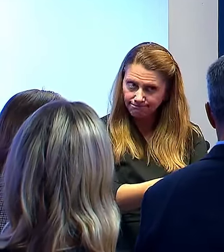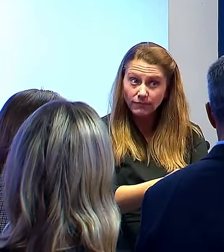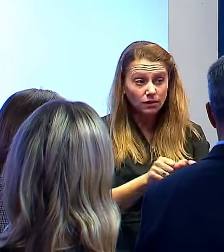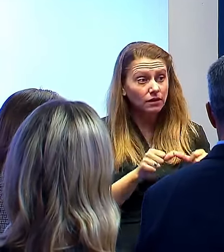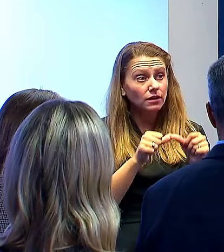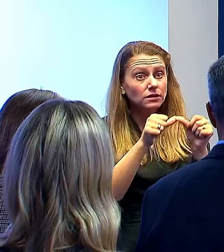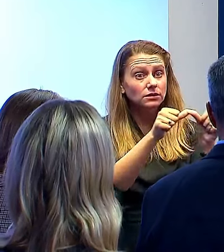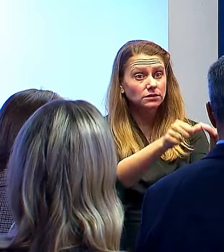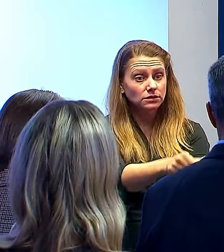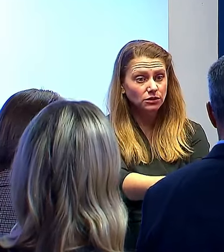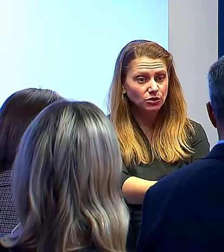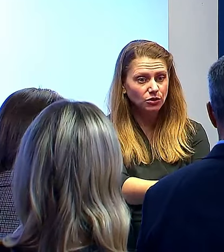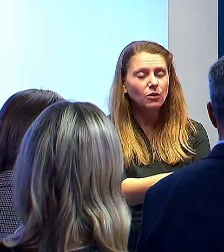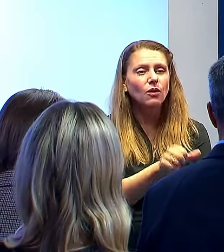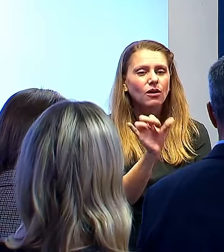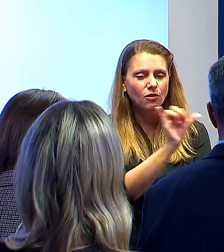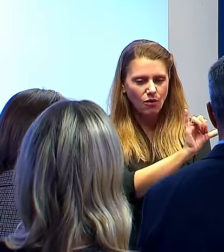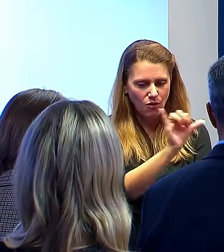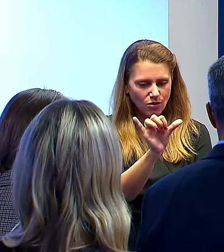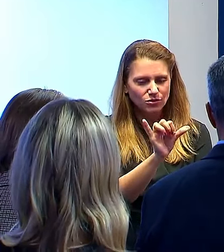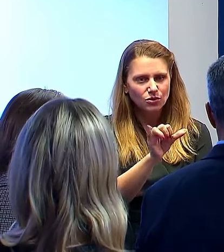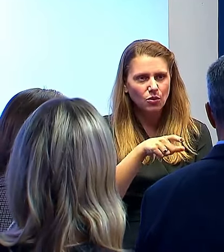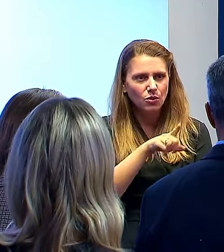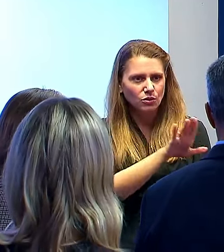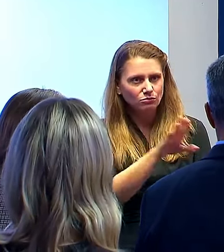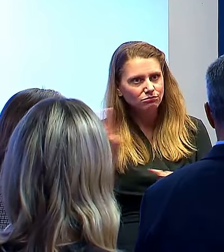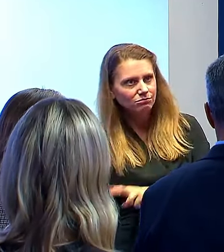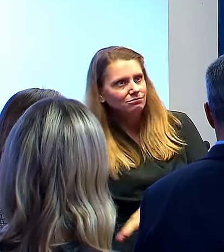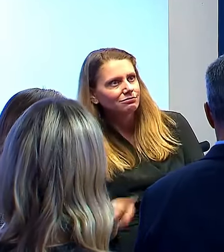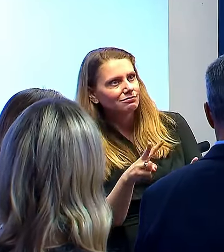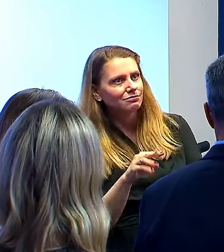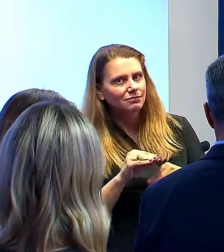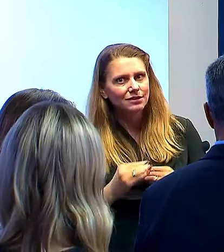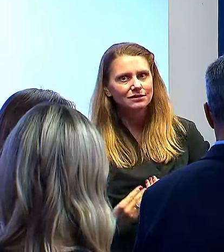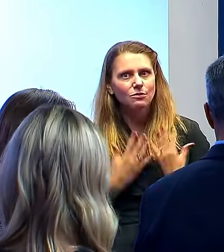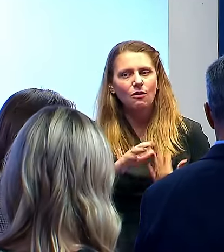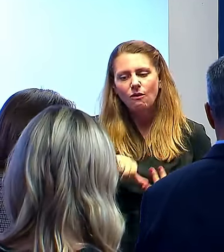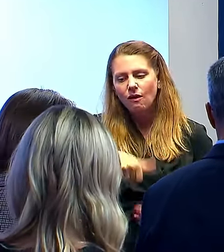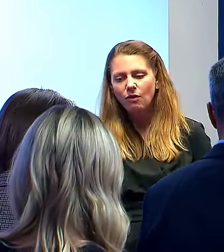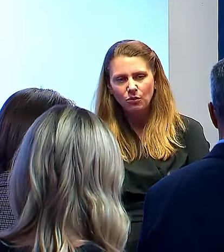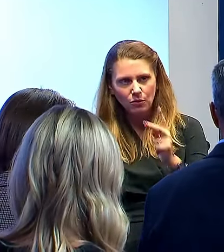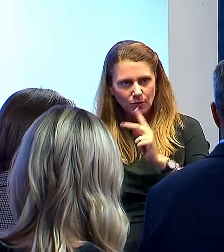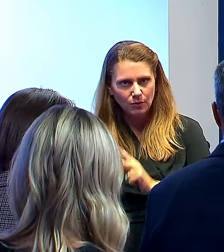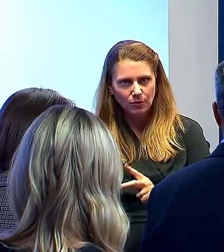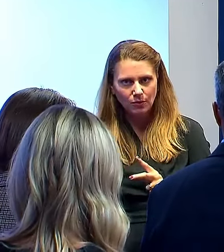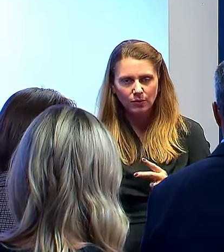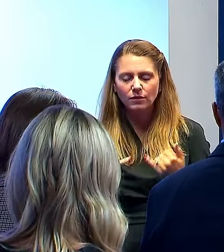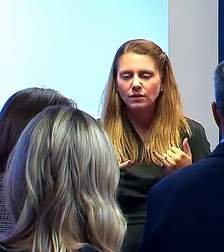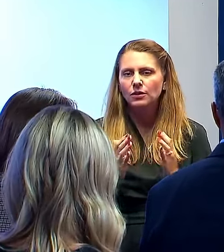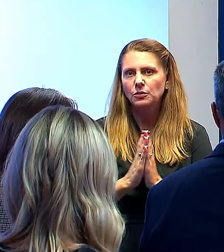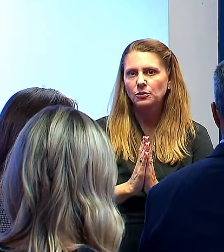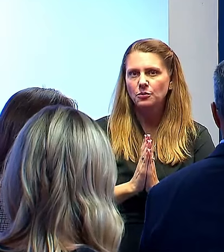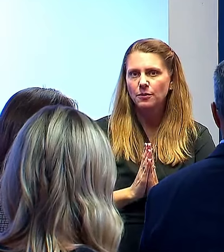to continue to inspire others. Shall we pray, please?